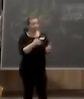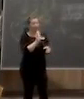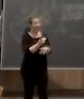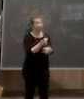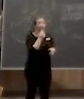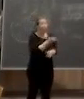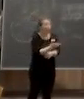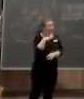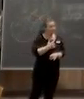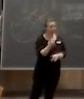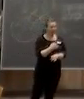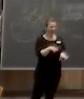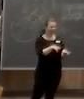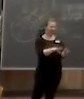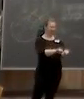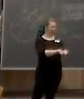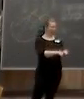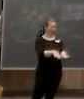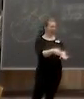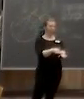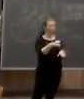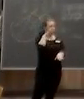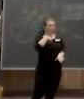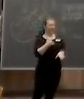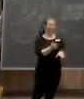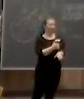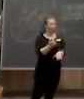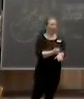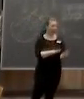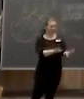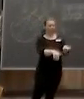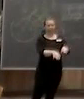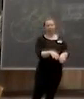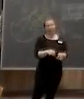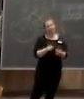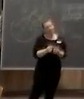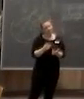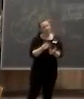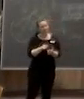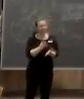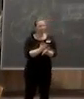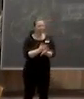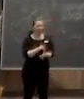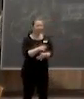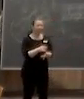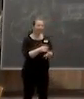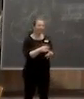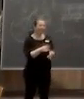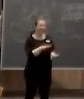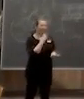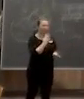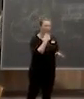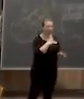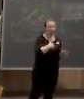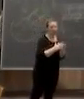stuff. But human resources needs to be business oriented. It's a mix. It's an enabler for business results.